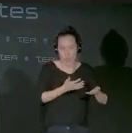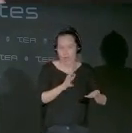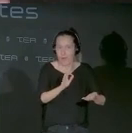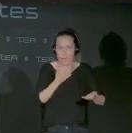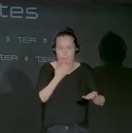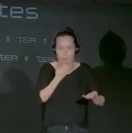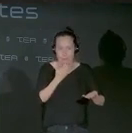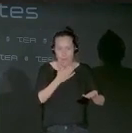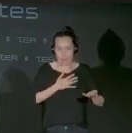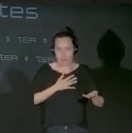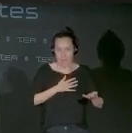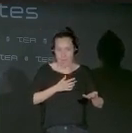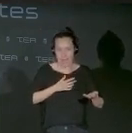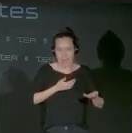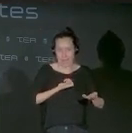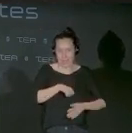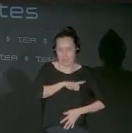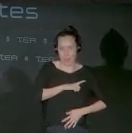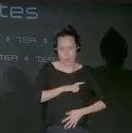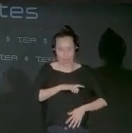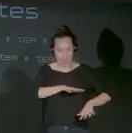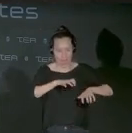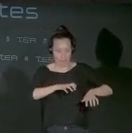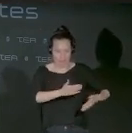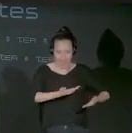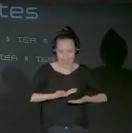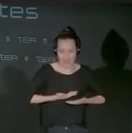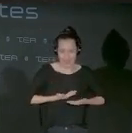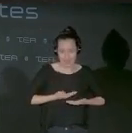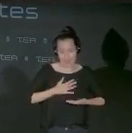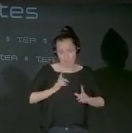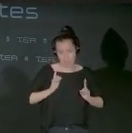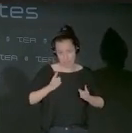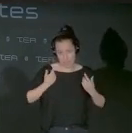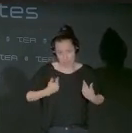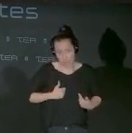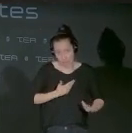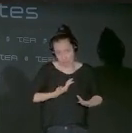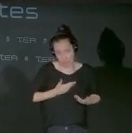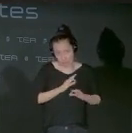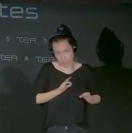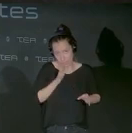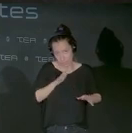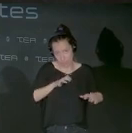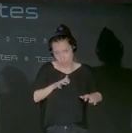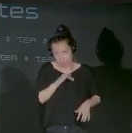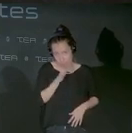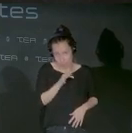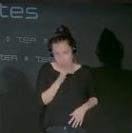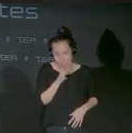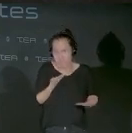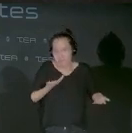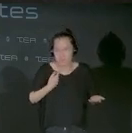Or we can give money to help people, disadvantaged people, learn how to interact